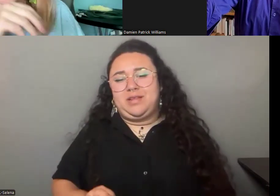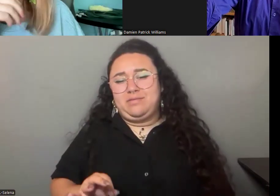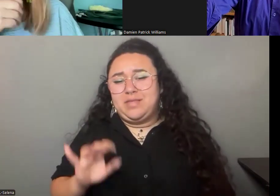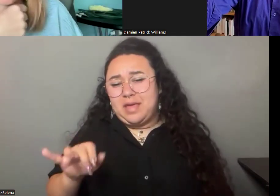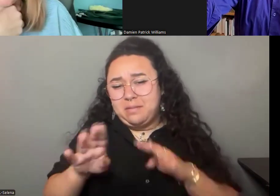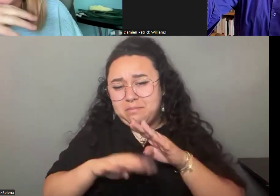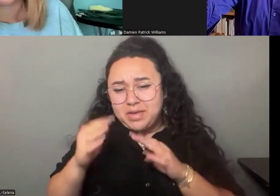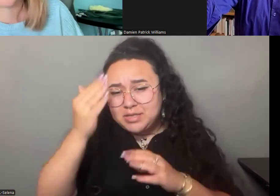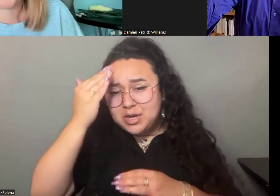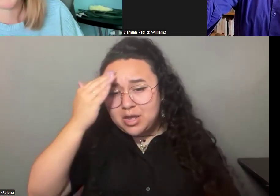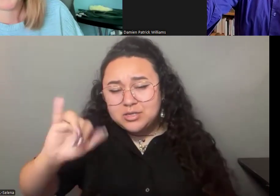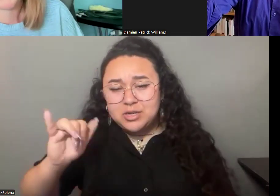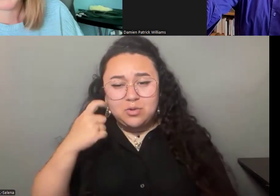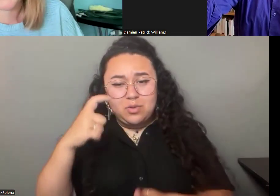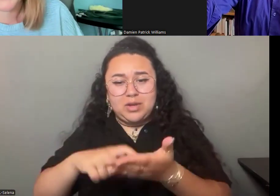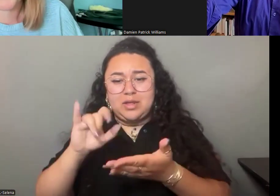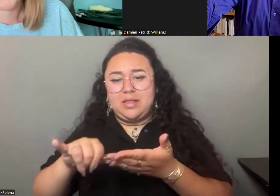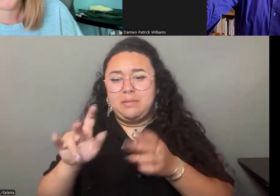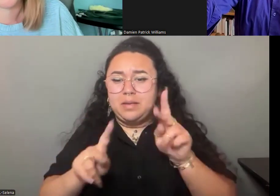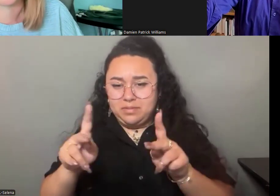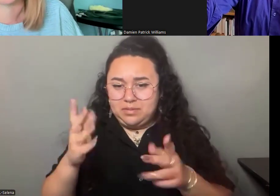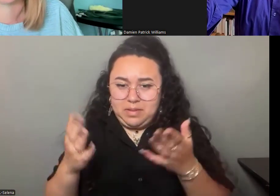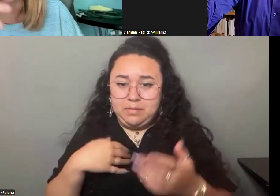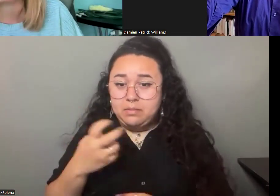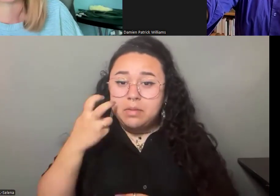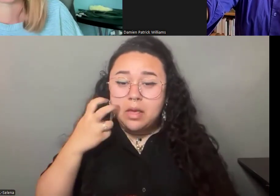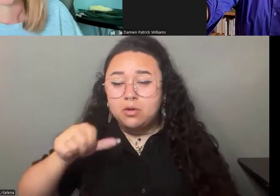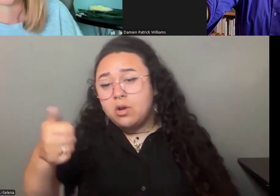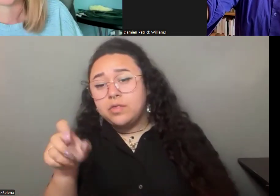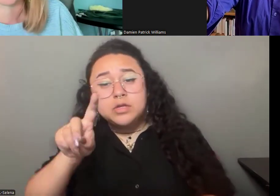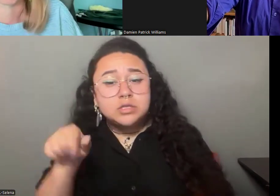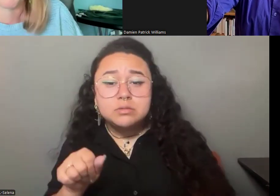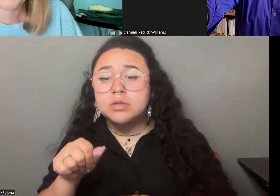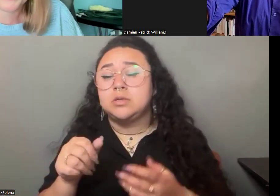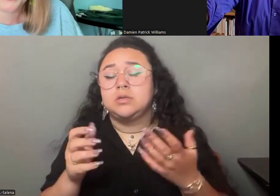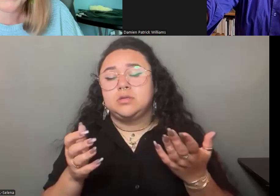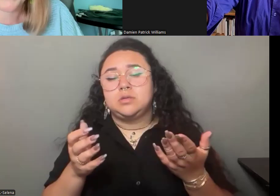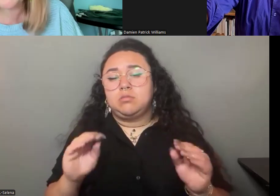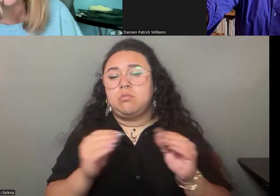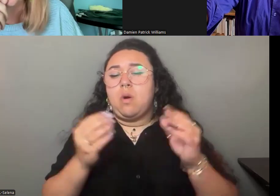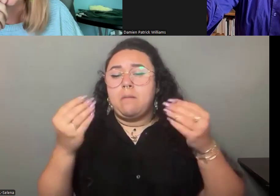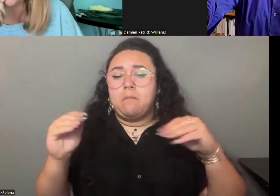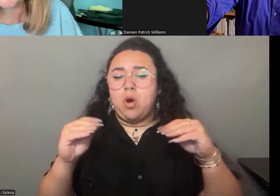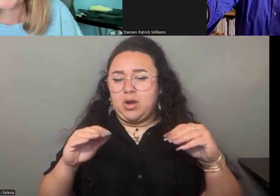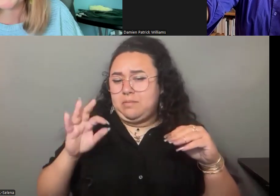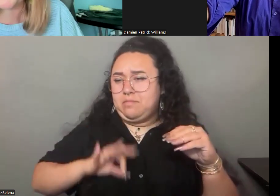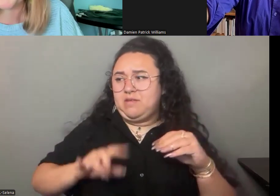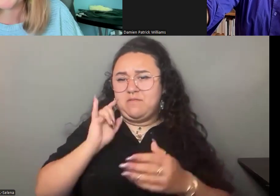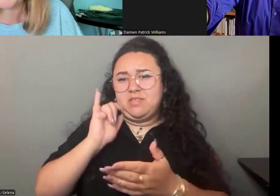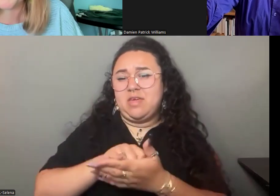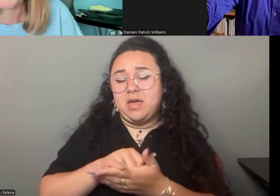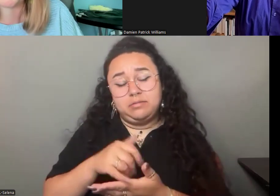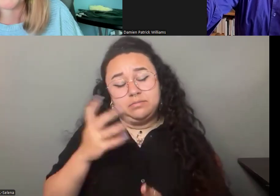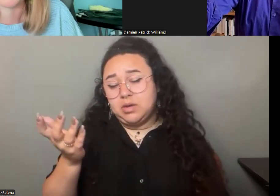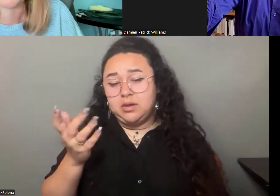knowledge, but from recognizing that people are multiply disabled and there's more, I guess, market share in that, I suppose. But what I want is